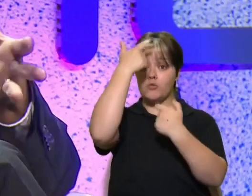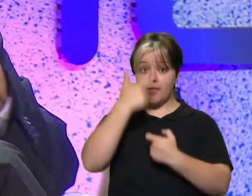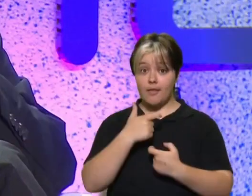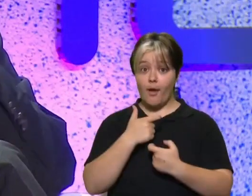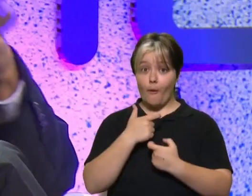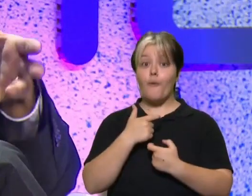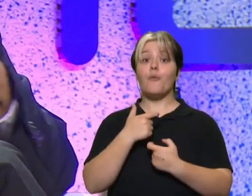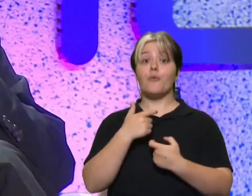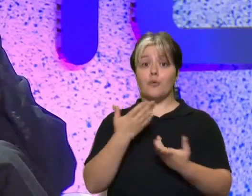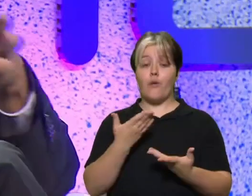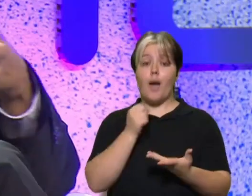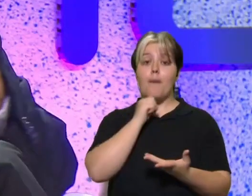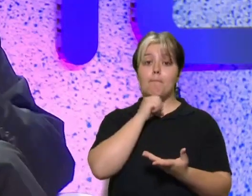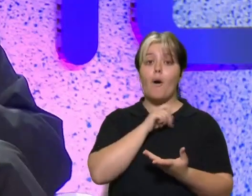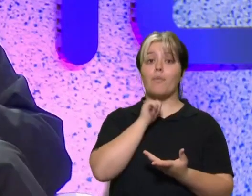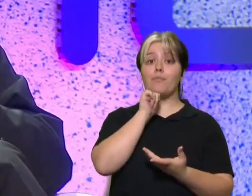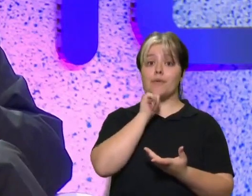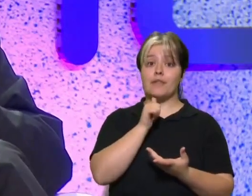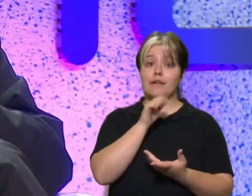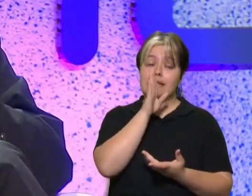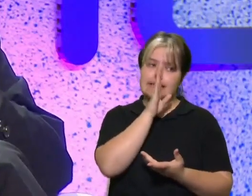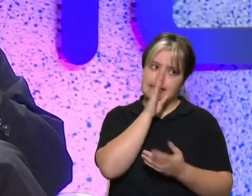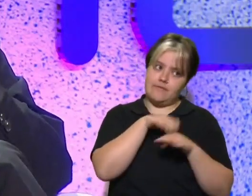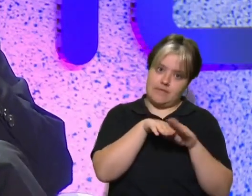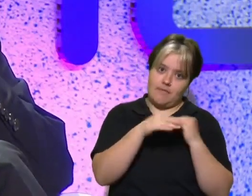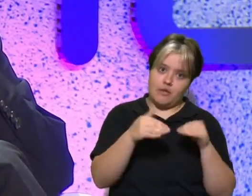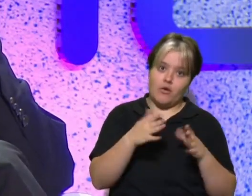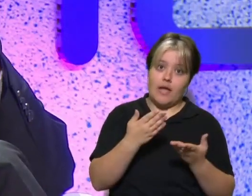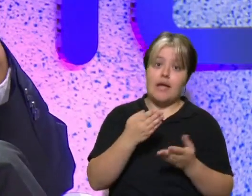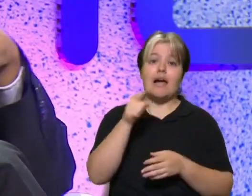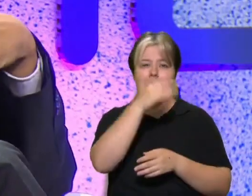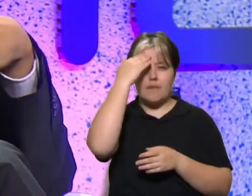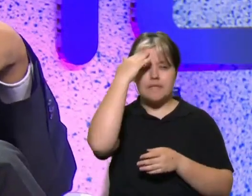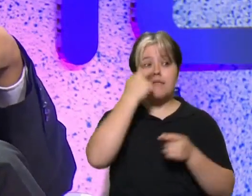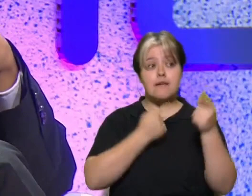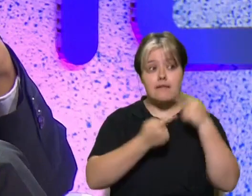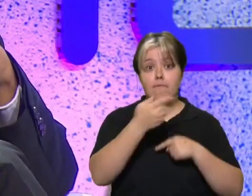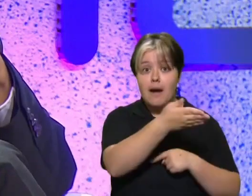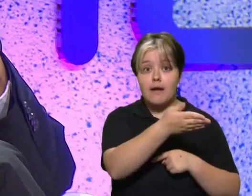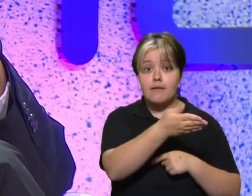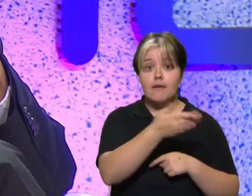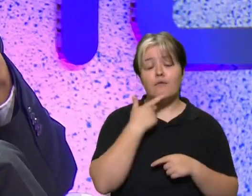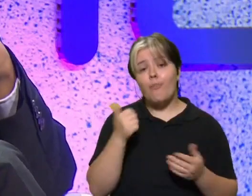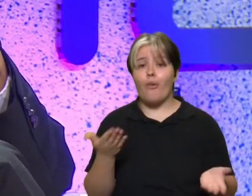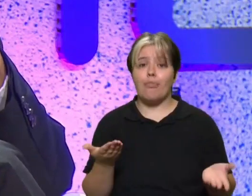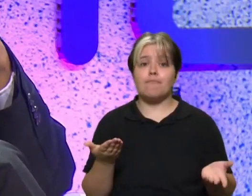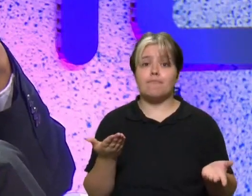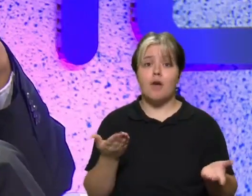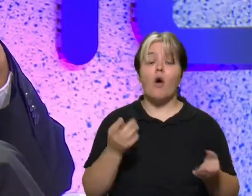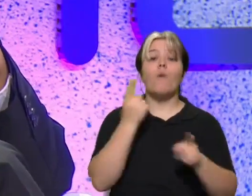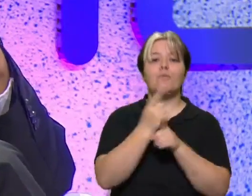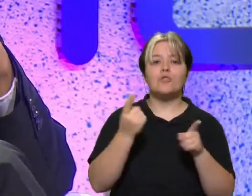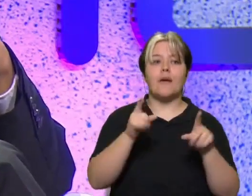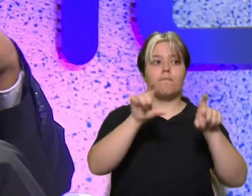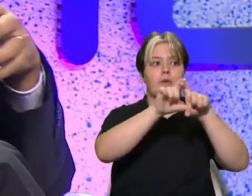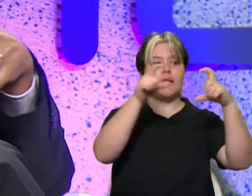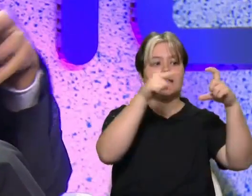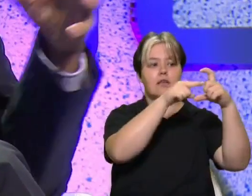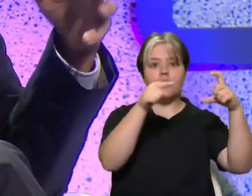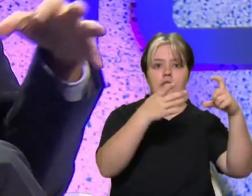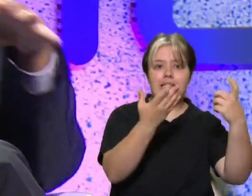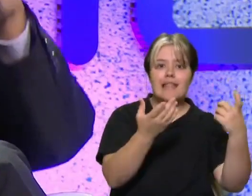on, this citizen can lose if the ability to complain, or there no longer